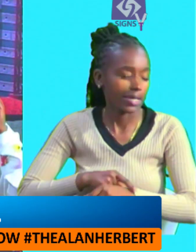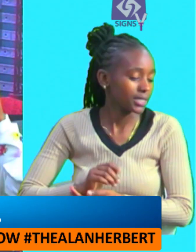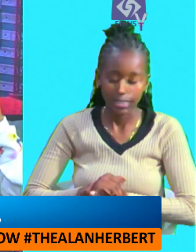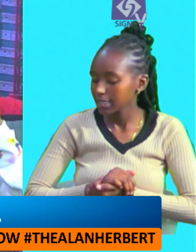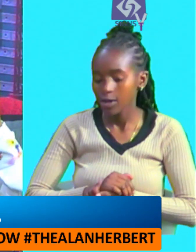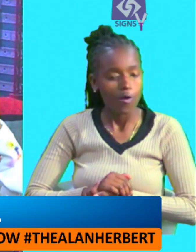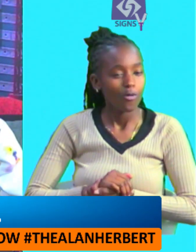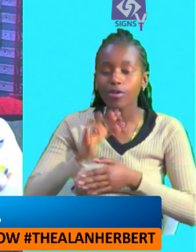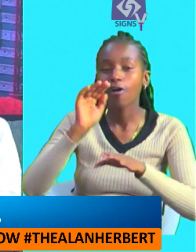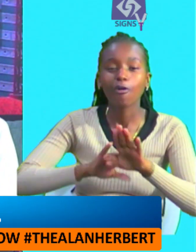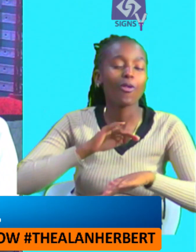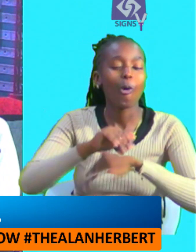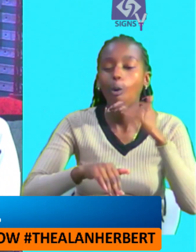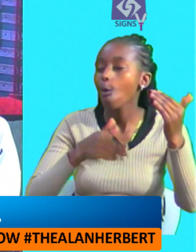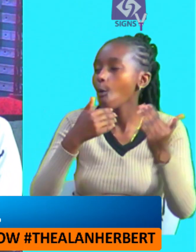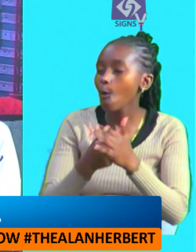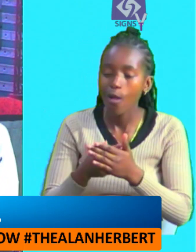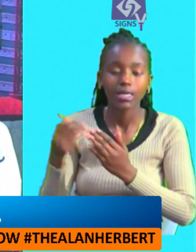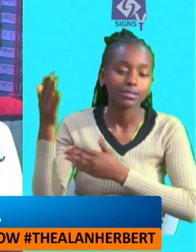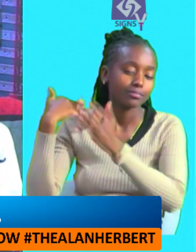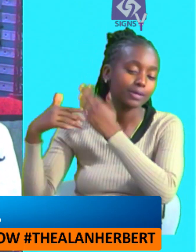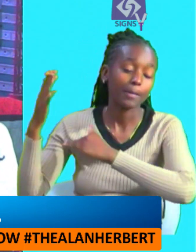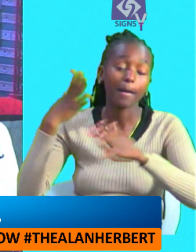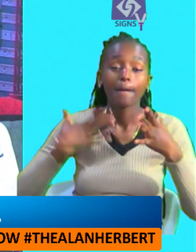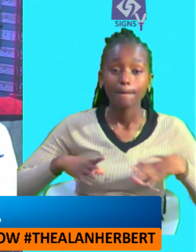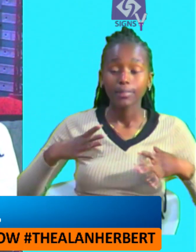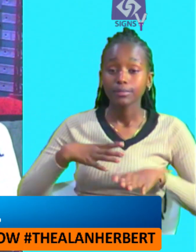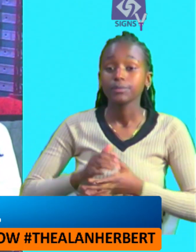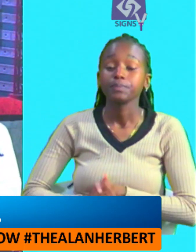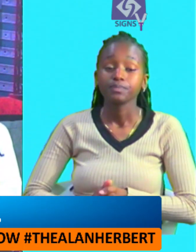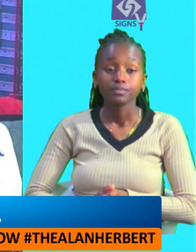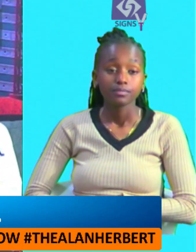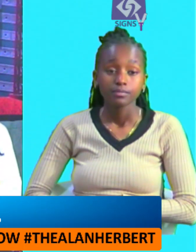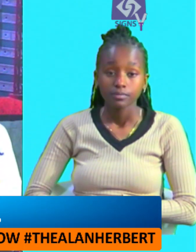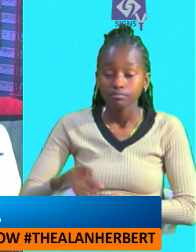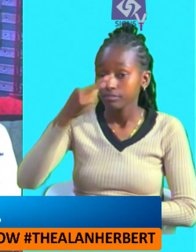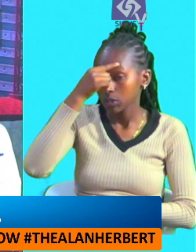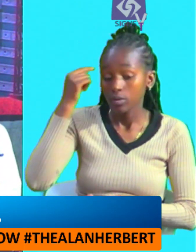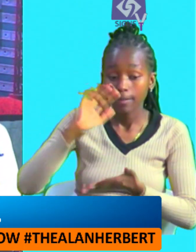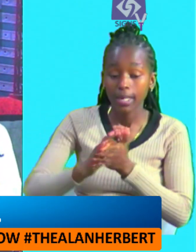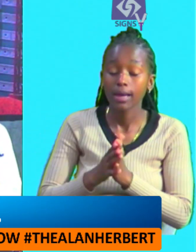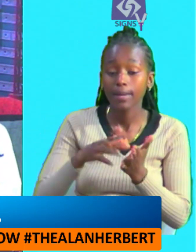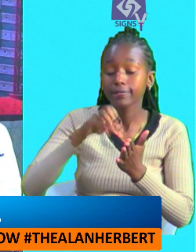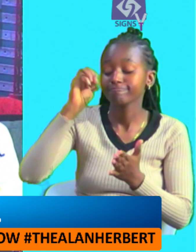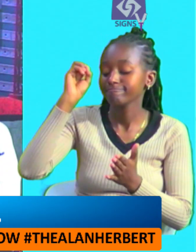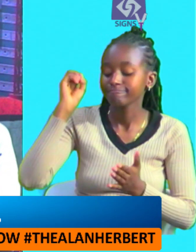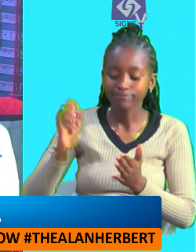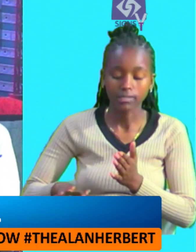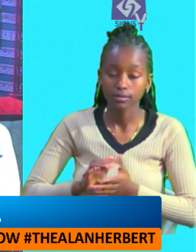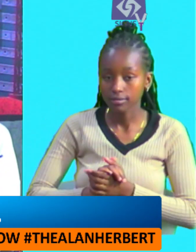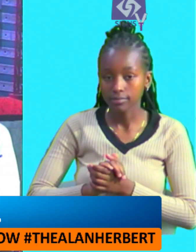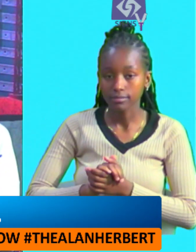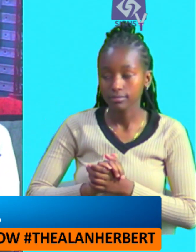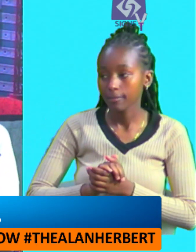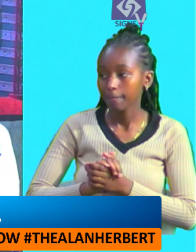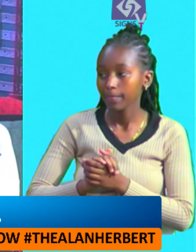we talked about skincare, and Alan was like, Nyambura, are you sure like you don't need a budget for these things? Vile unaongea ni